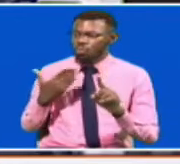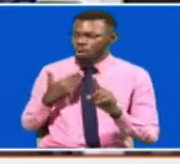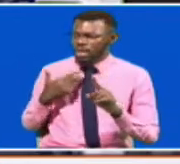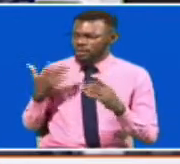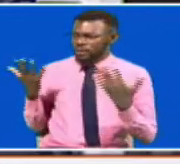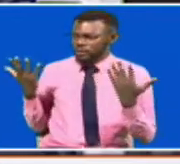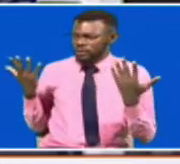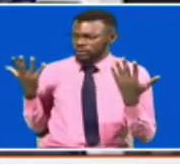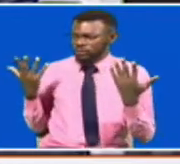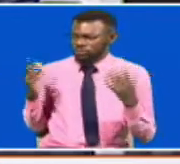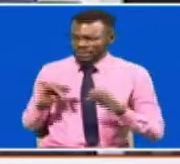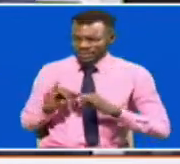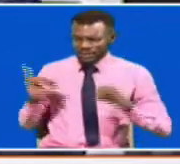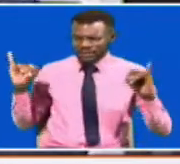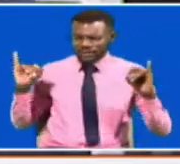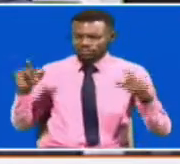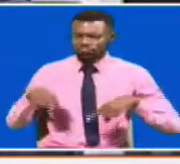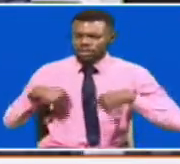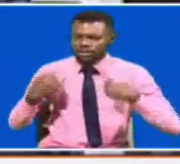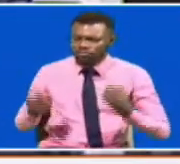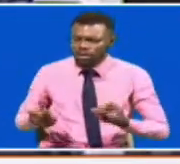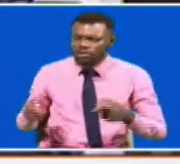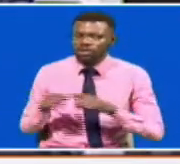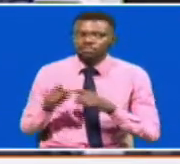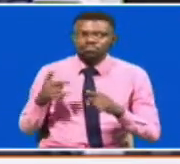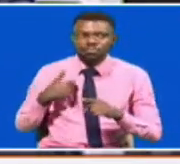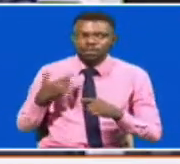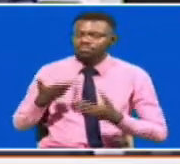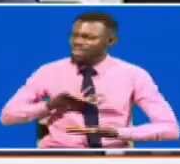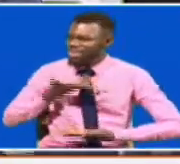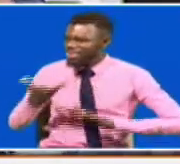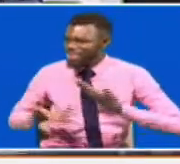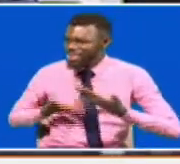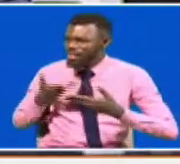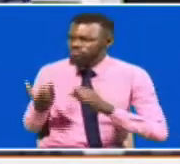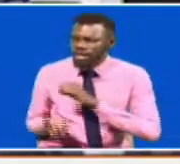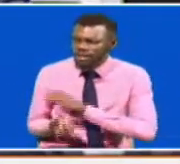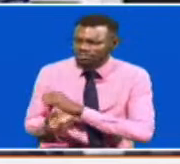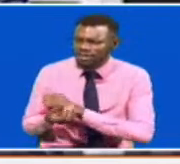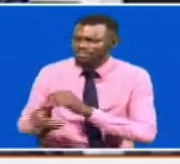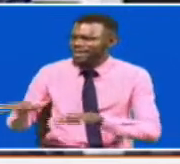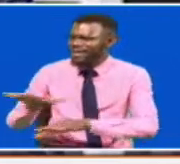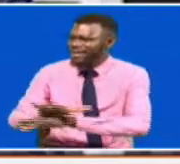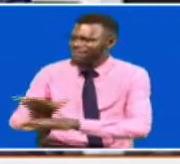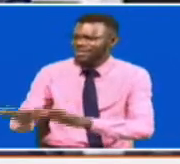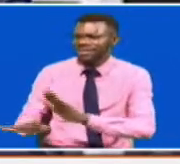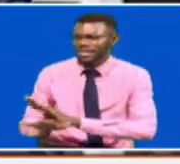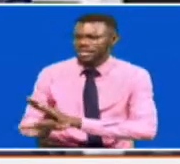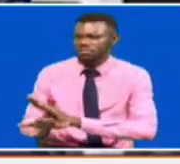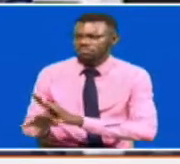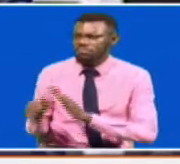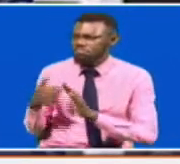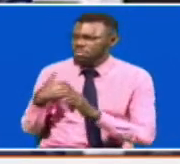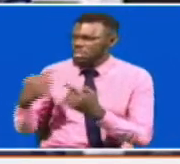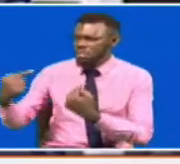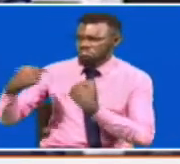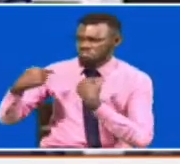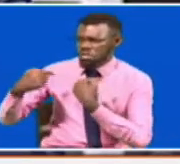entirely from blame. I have, you know, come out to say I cannot extricate myself entirely from blame.